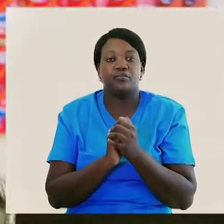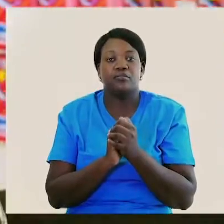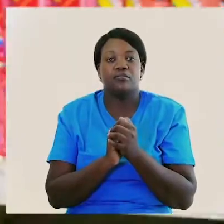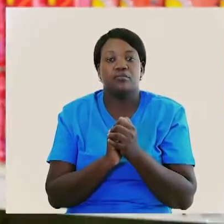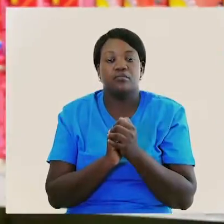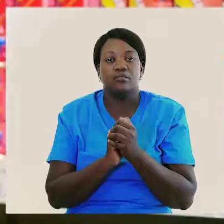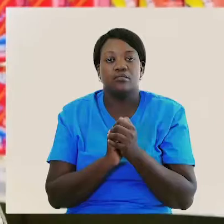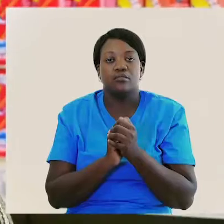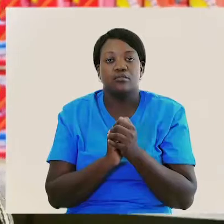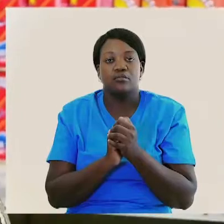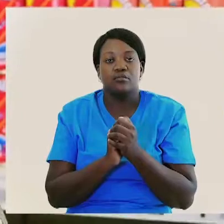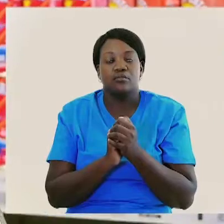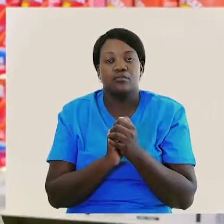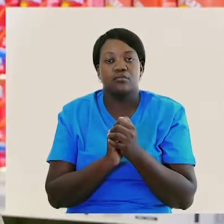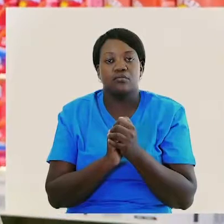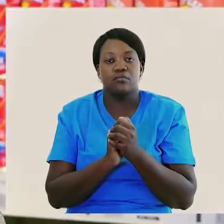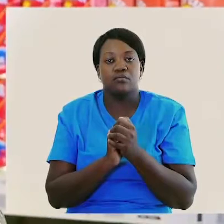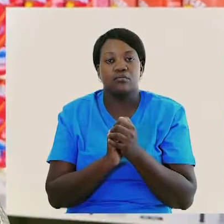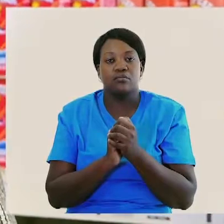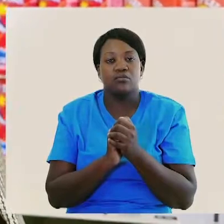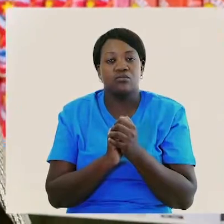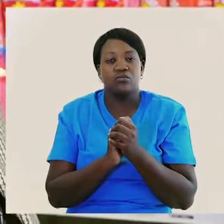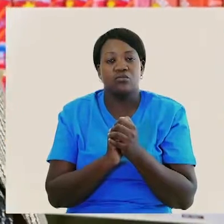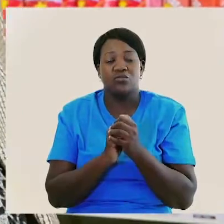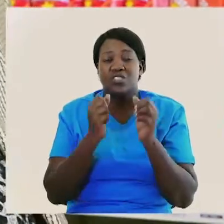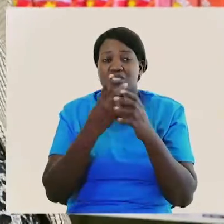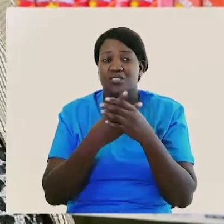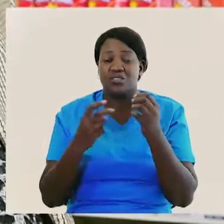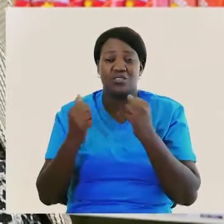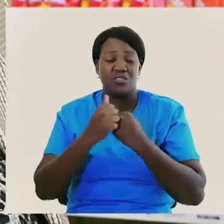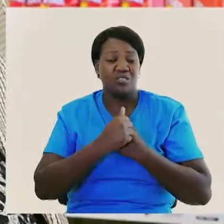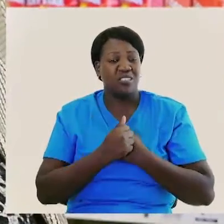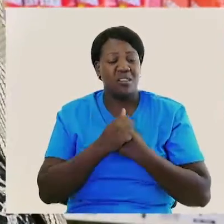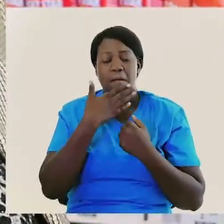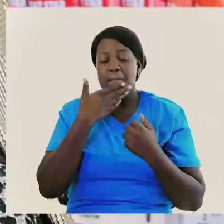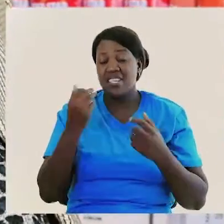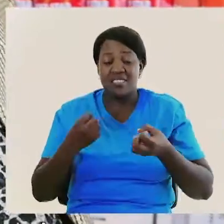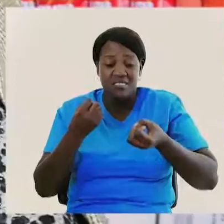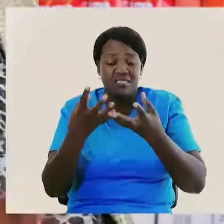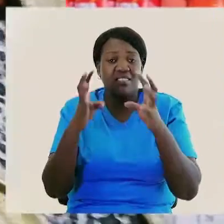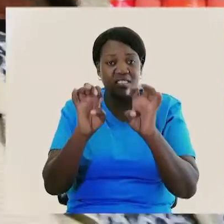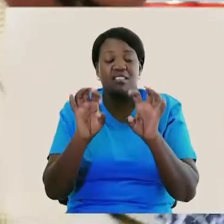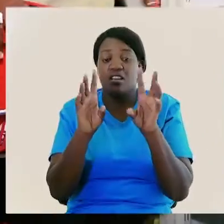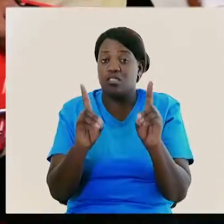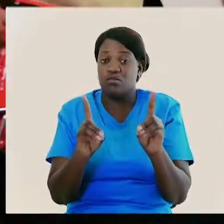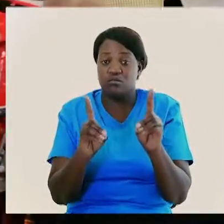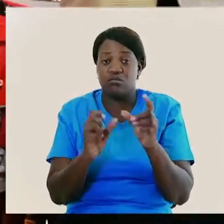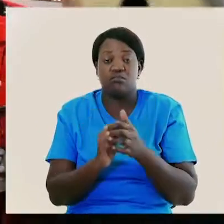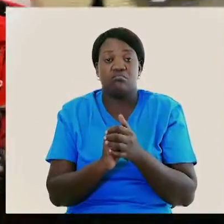Michelle, your father and I are doing our very best to get you an education. Let's go pay.